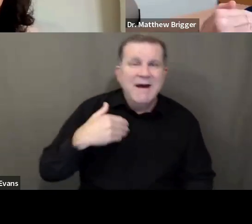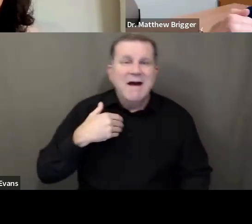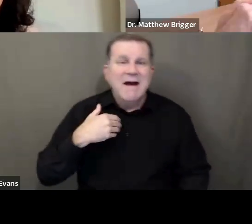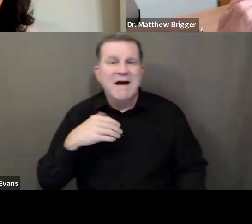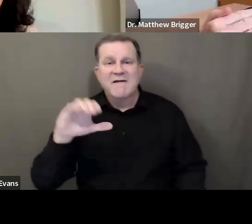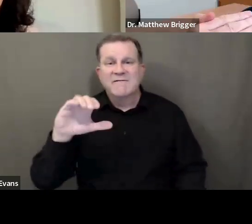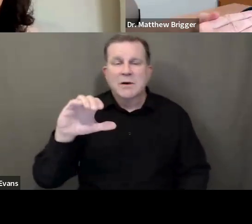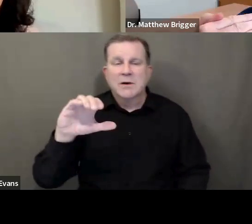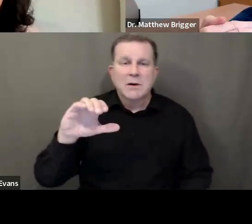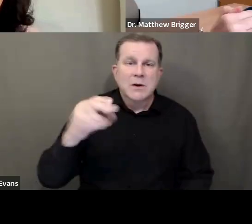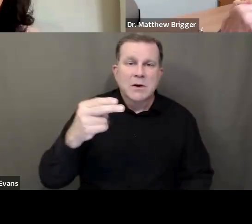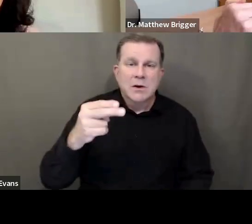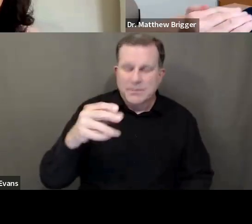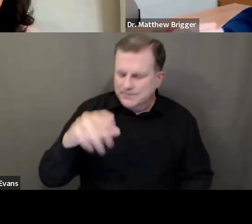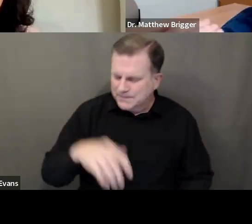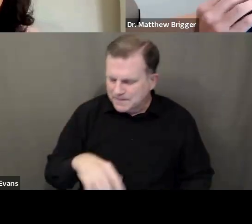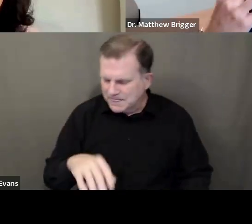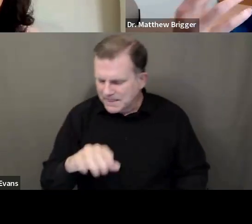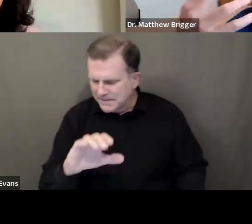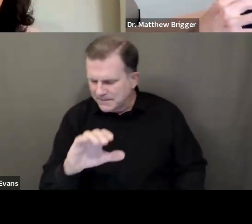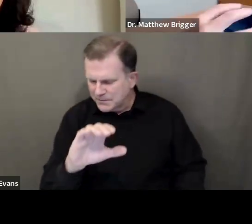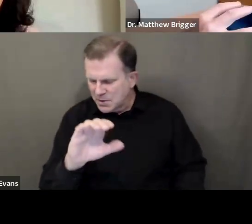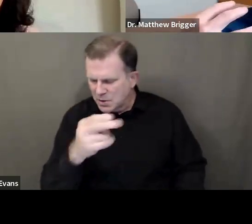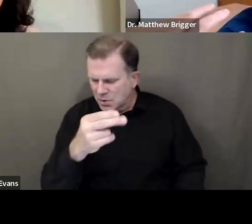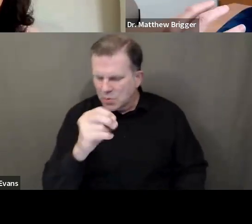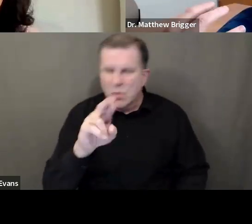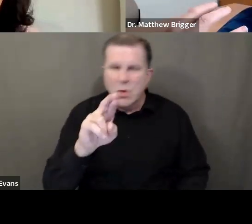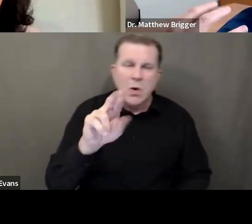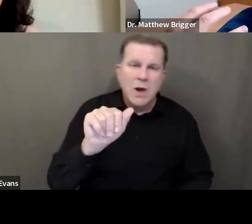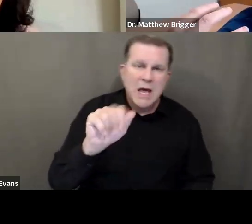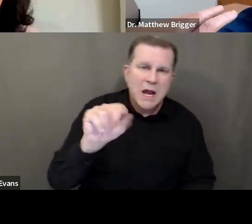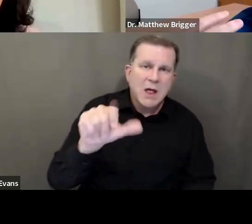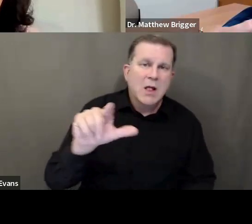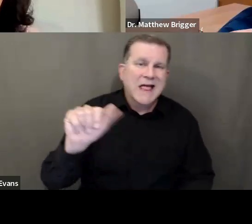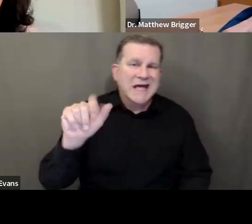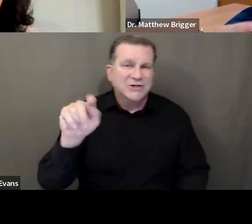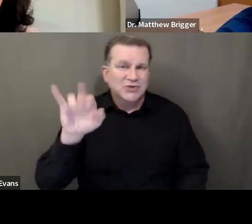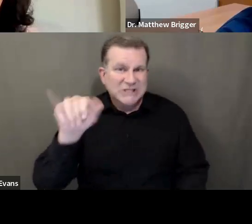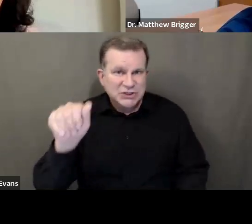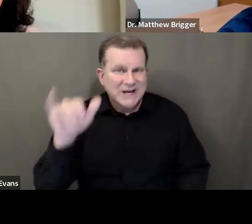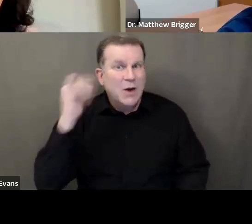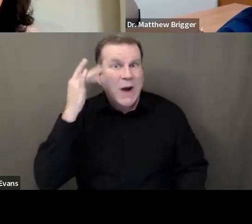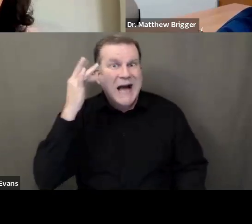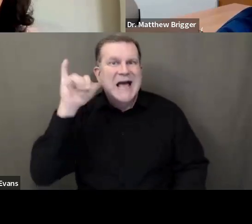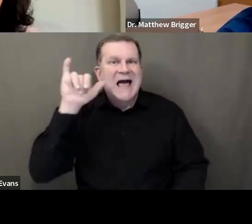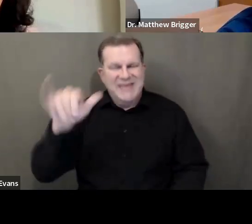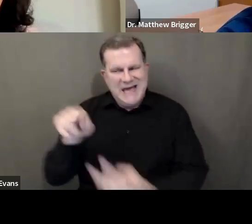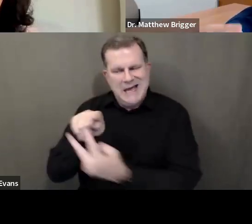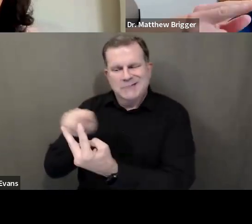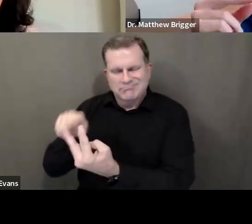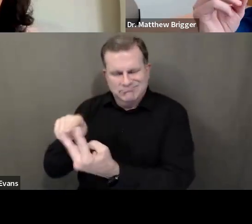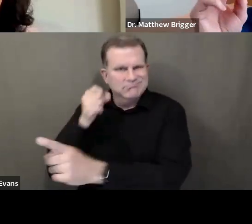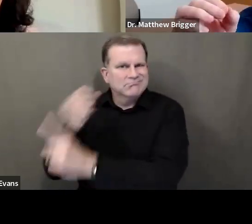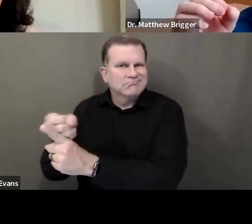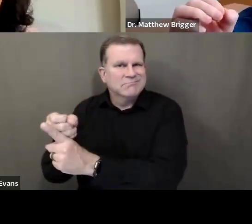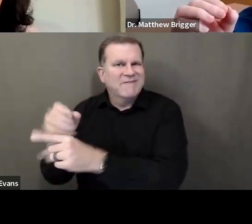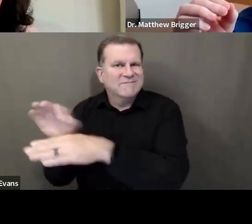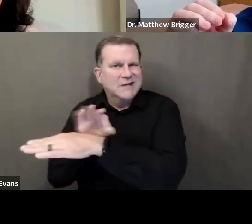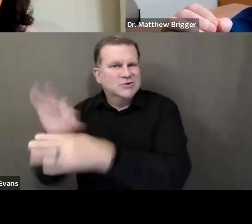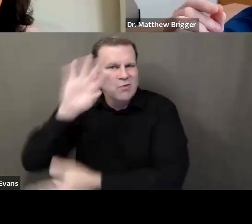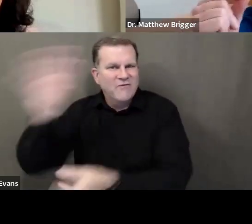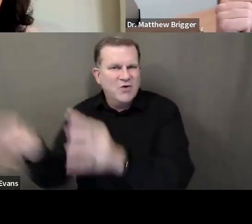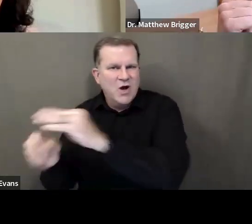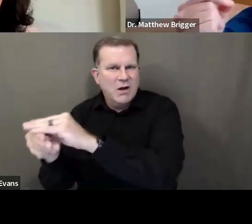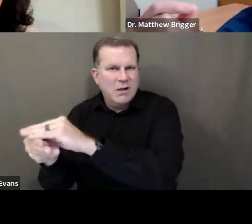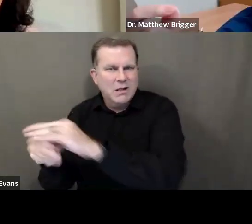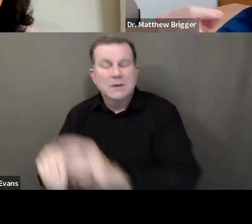the overall swallowing profile and sort of from a structure and function sort of standpoint. And when you take those two pieces in, like there are some